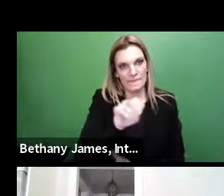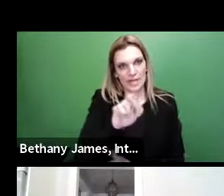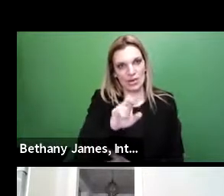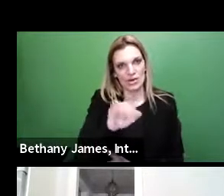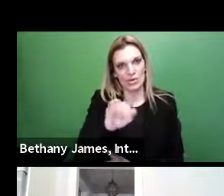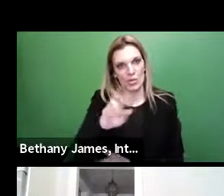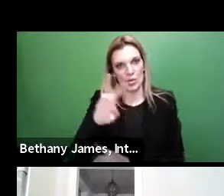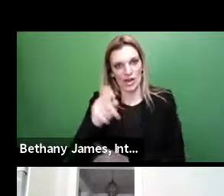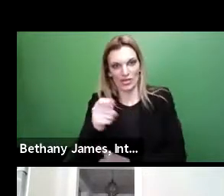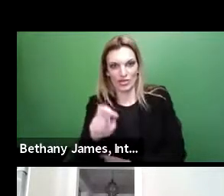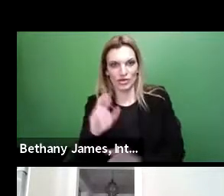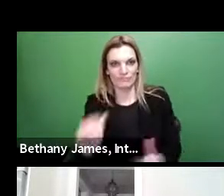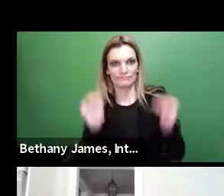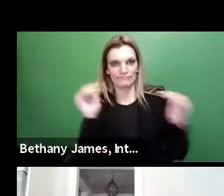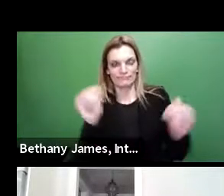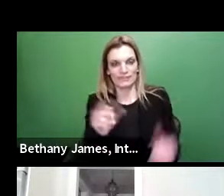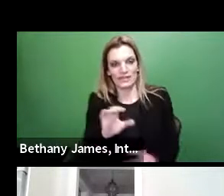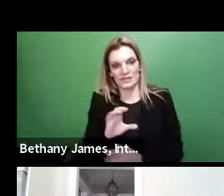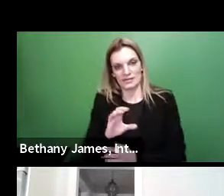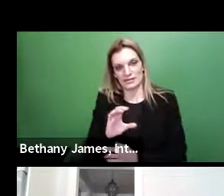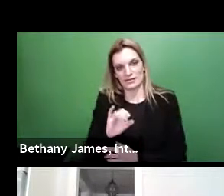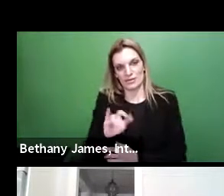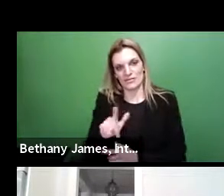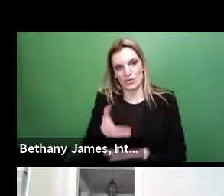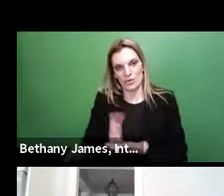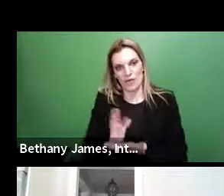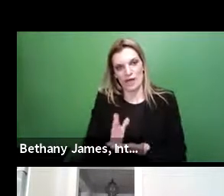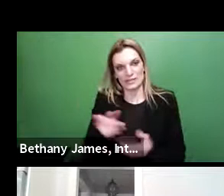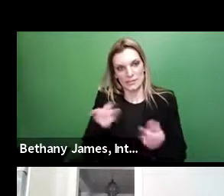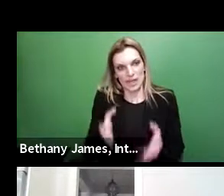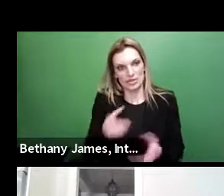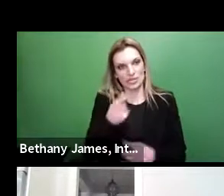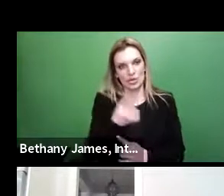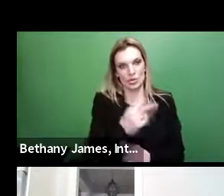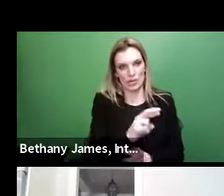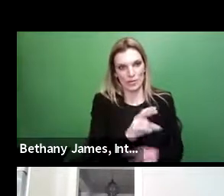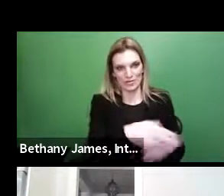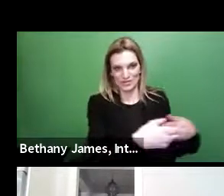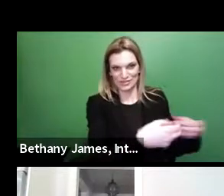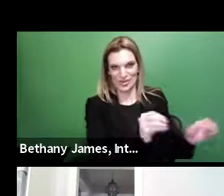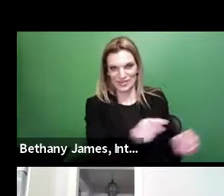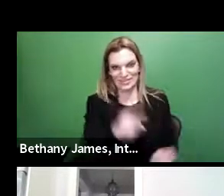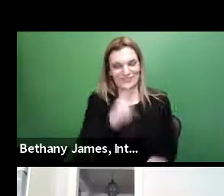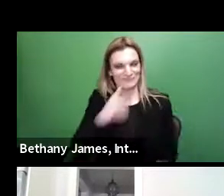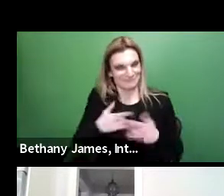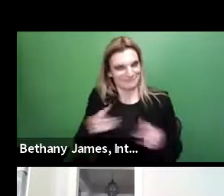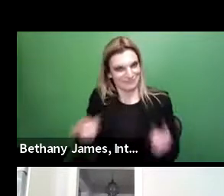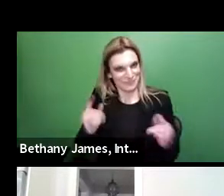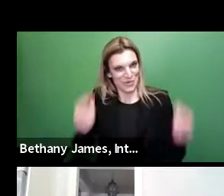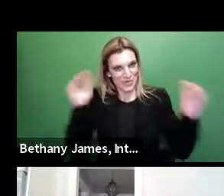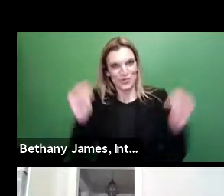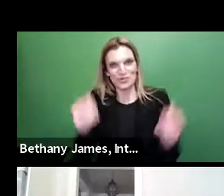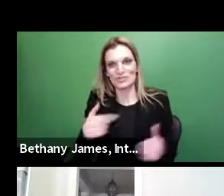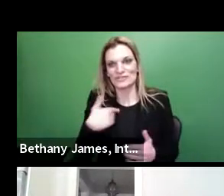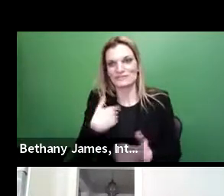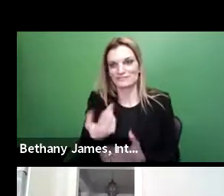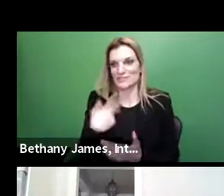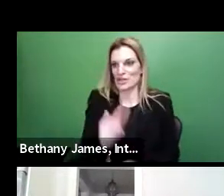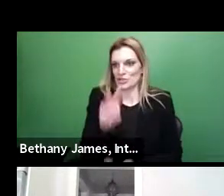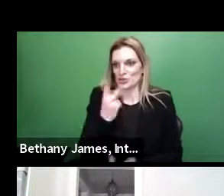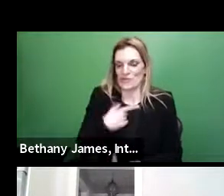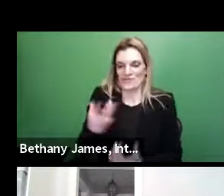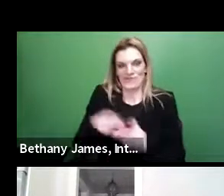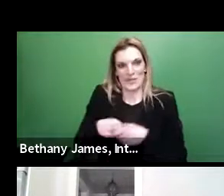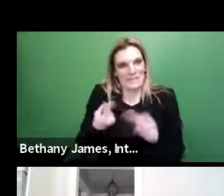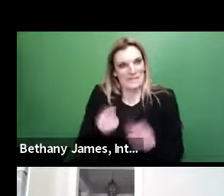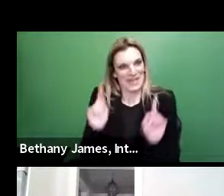to Civil Rights Manager in the Grand Rapids office. I'm super excited about those two promotions. They are two of my first that I've been involved in, and